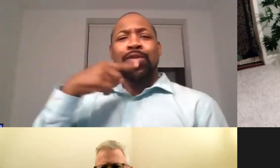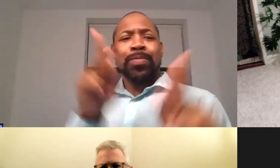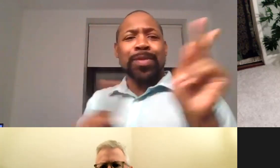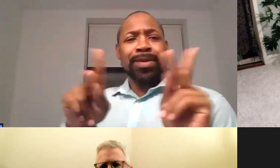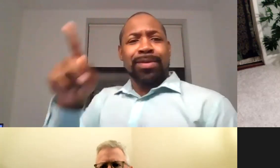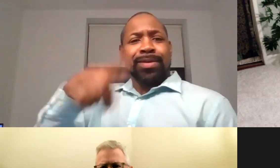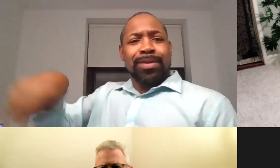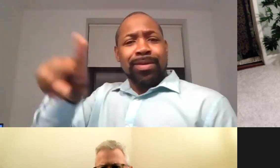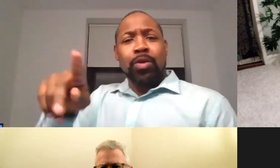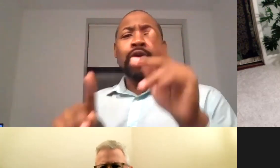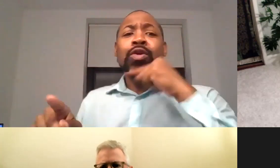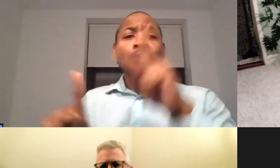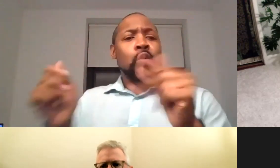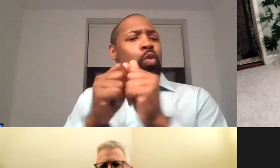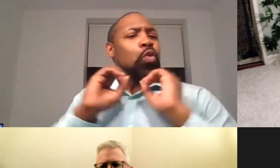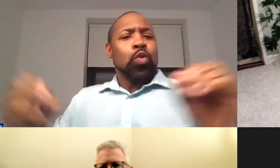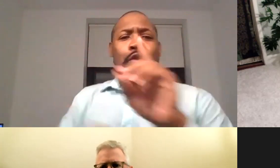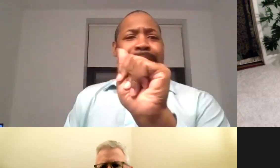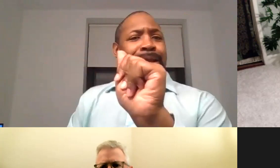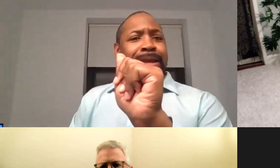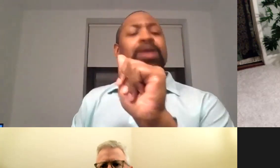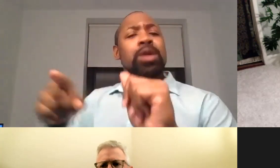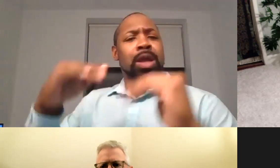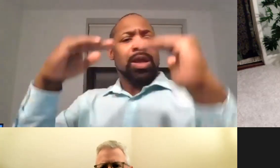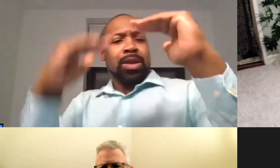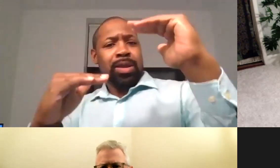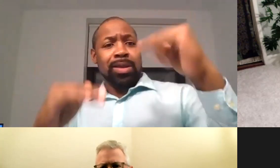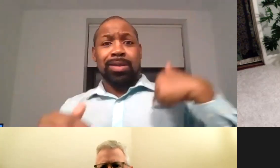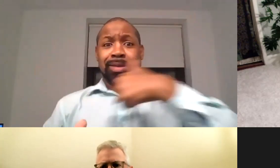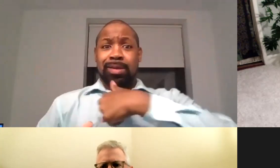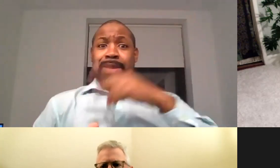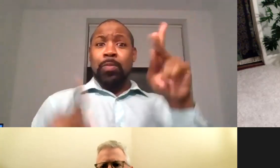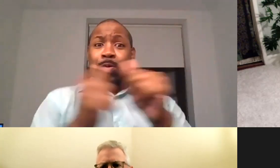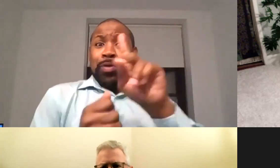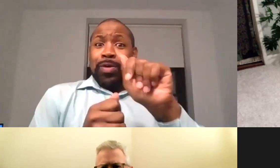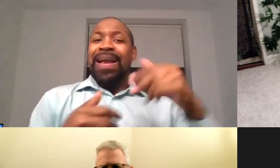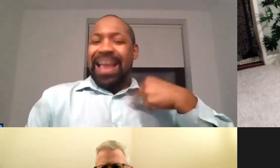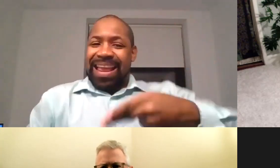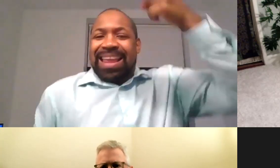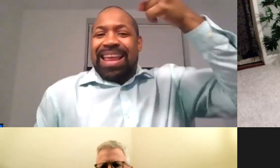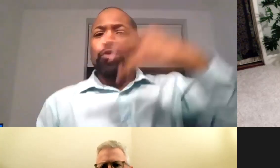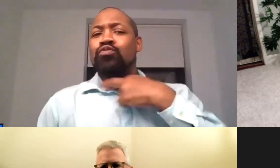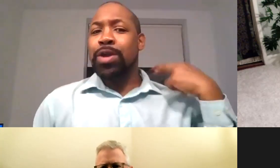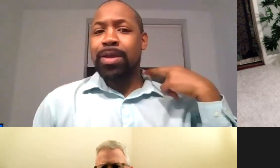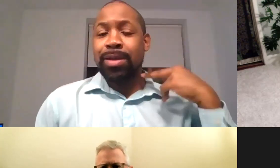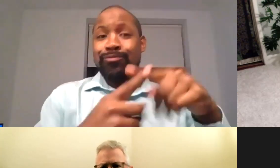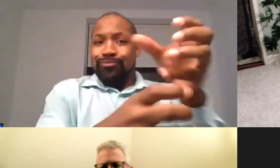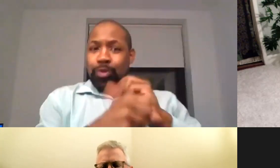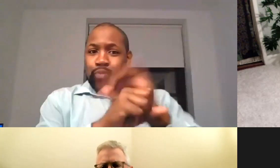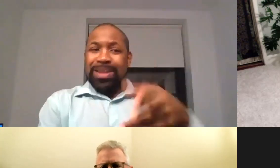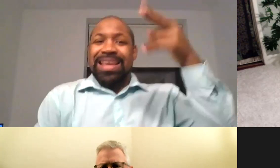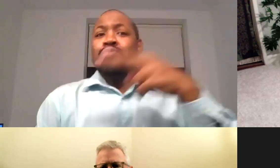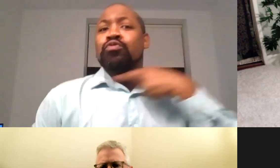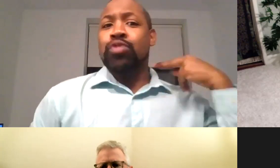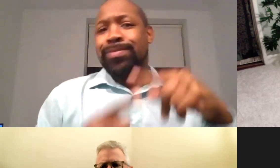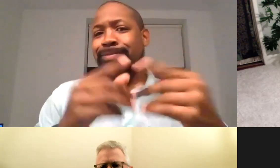disabled are people who are disabled are at a very high risk, much more so than people with disabilities.